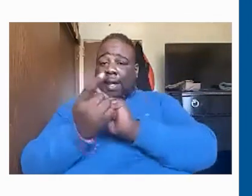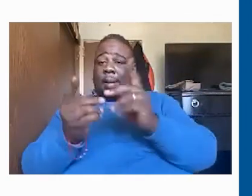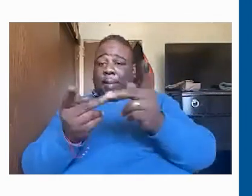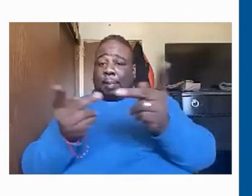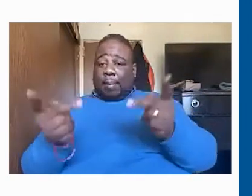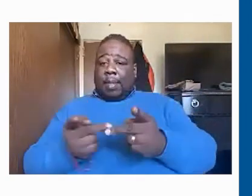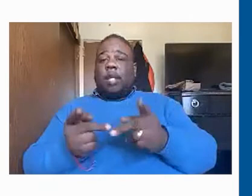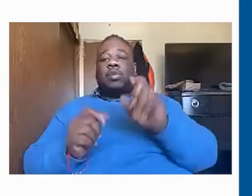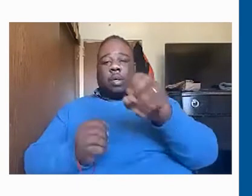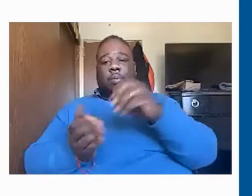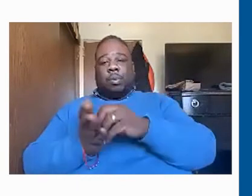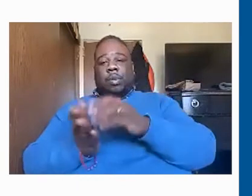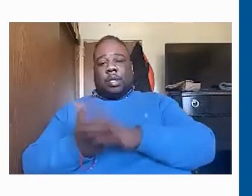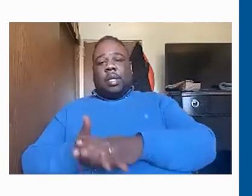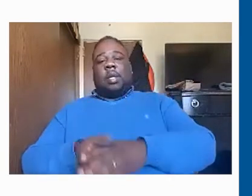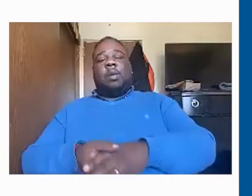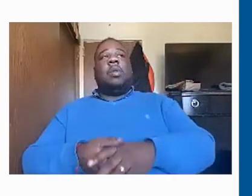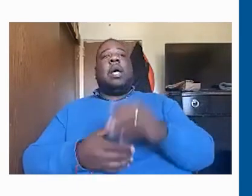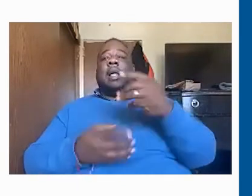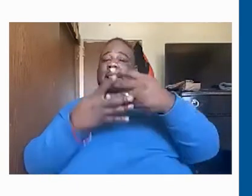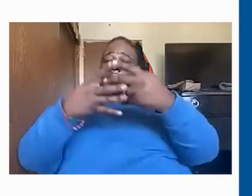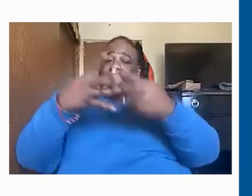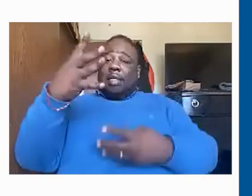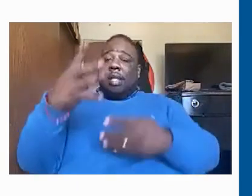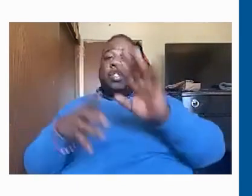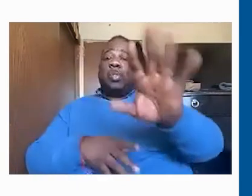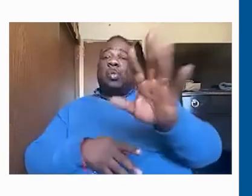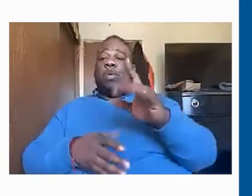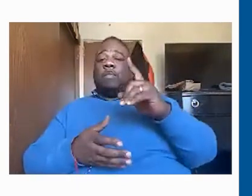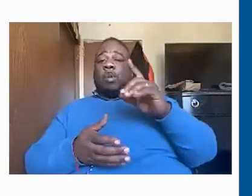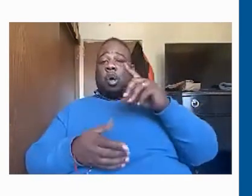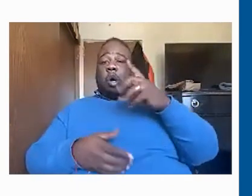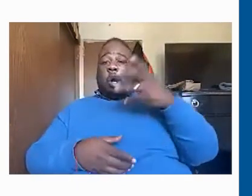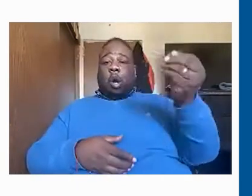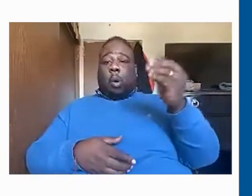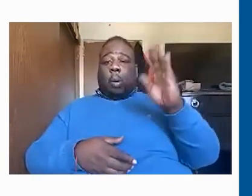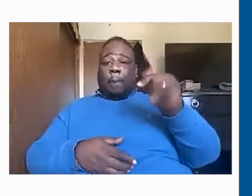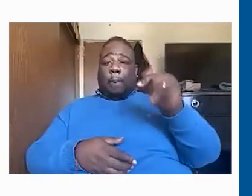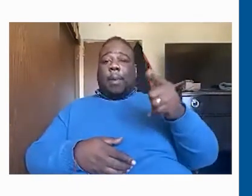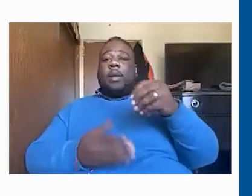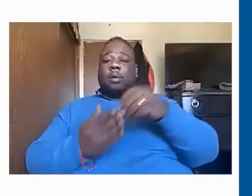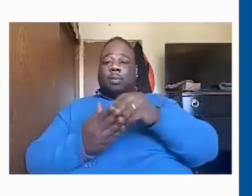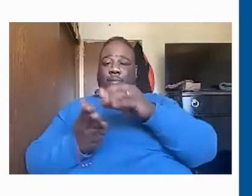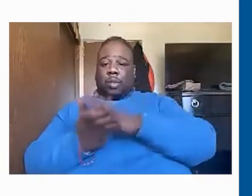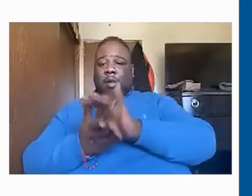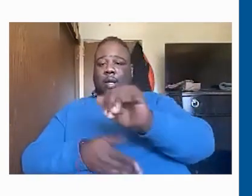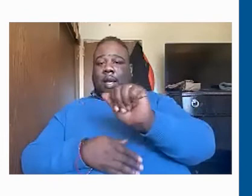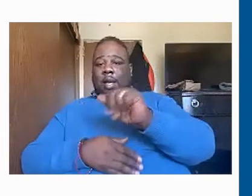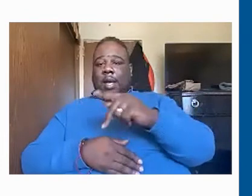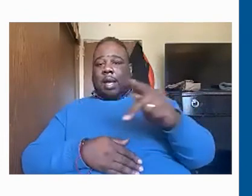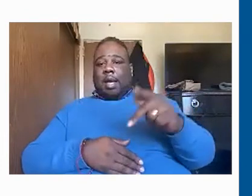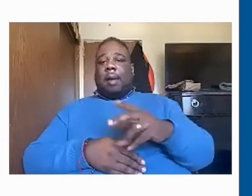bag. There's also information about life-sustaining equipment, and that is for power outages. So if someone has a